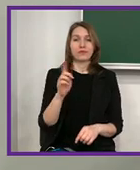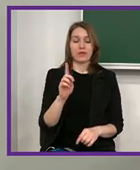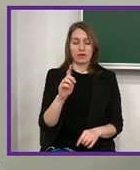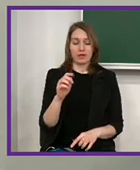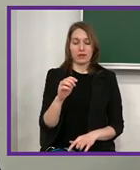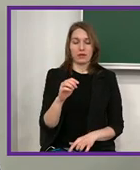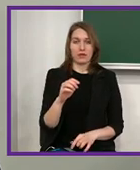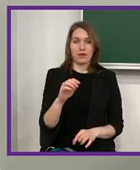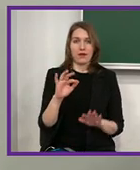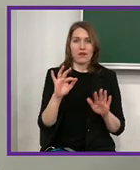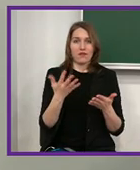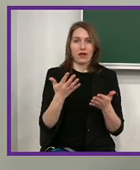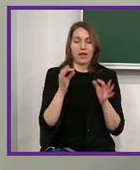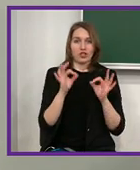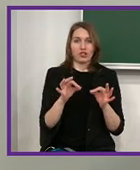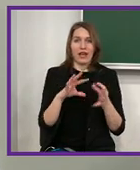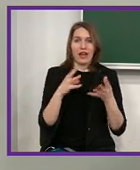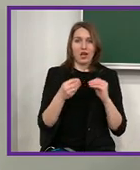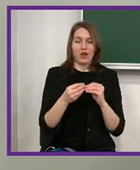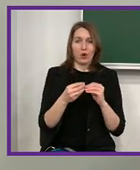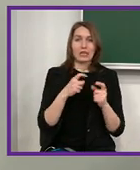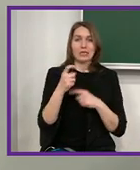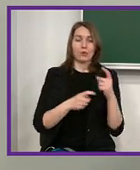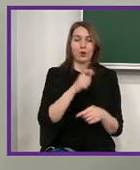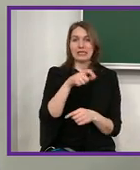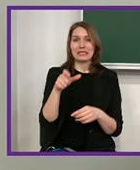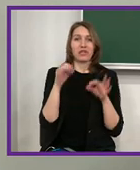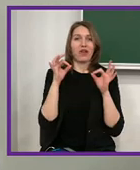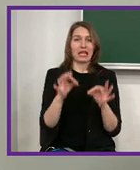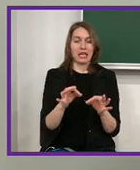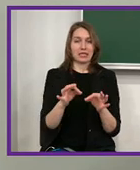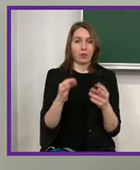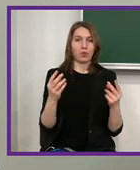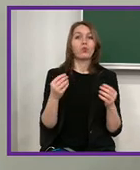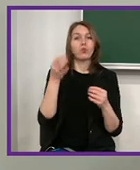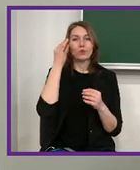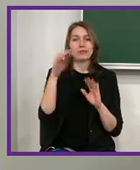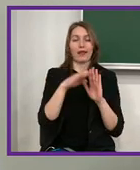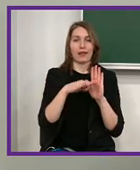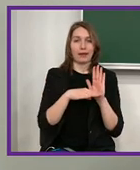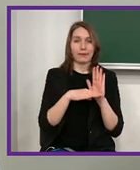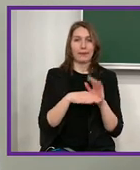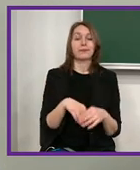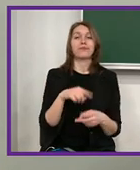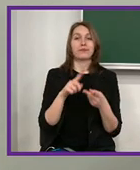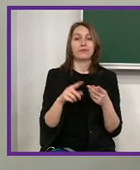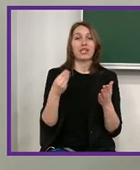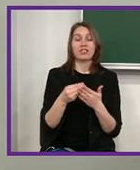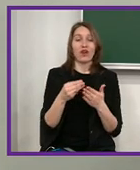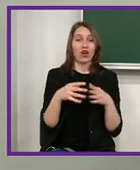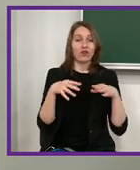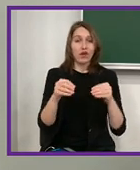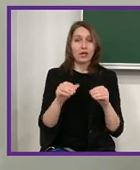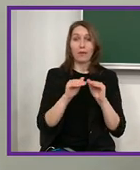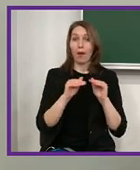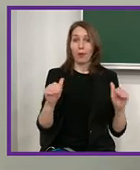first. Secondly, it must be conducted by using a rights-based approach. Now, this is absolutely key to the